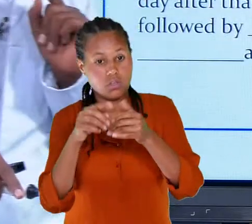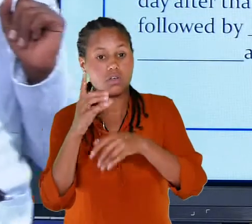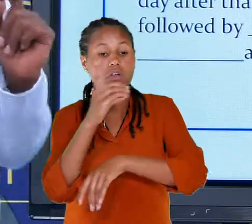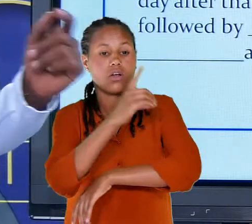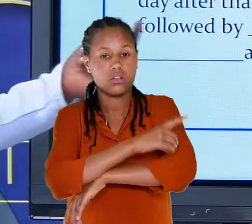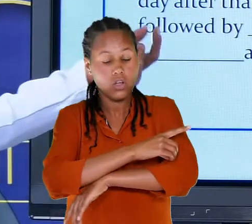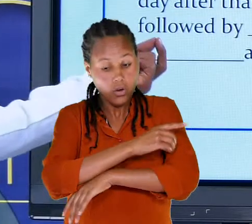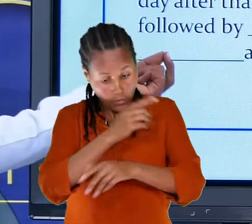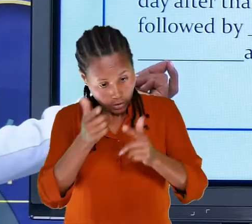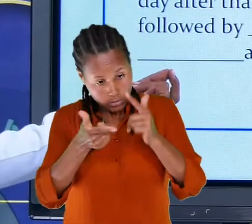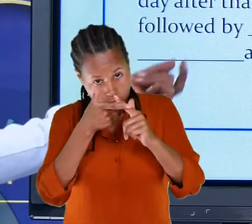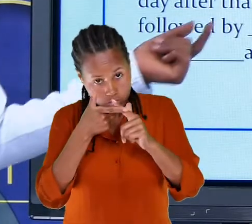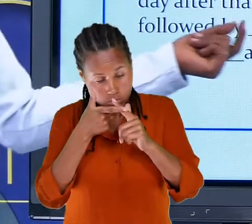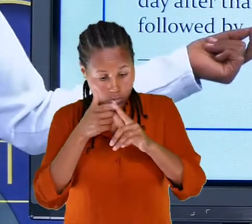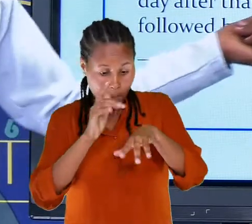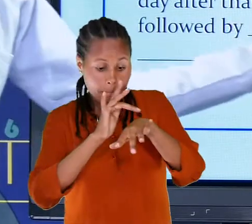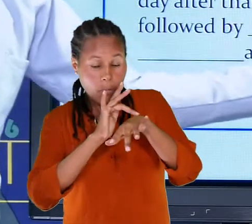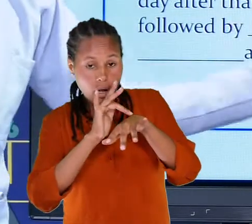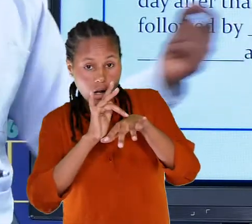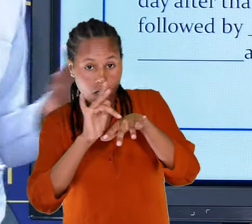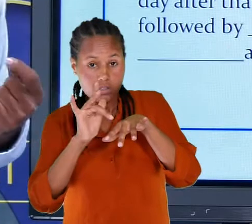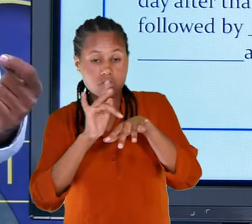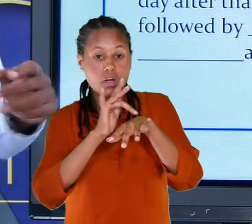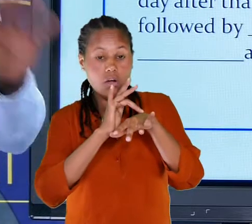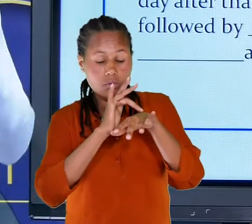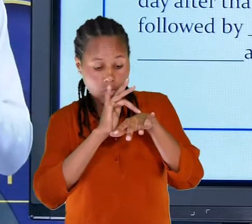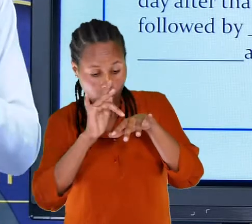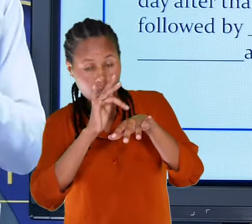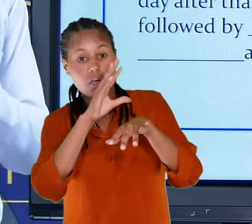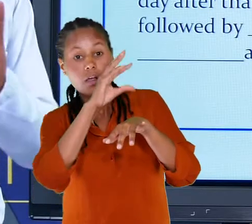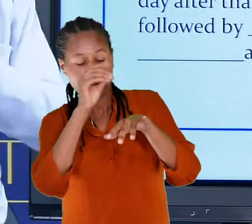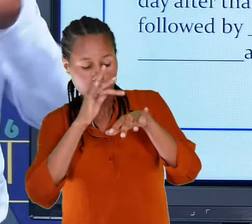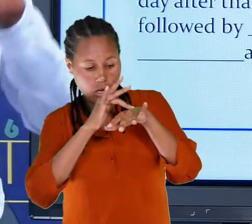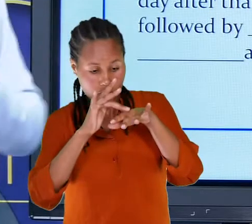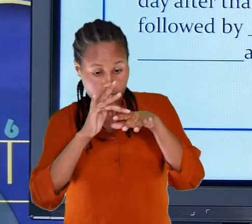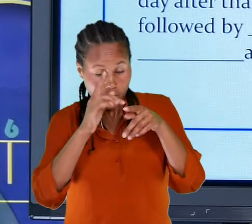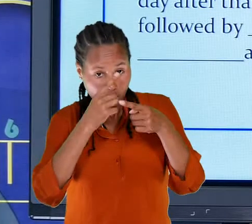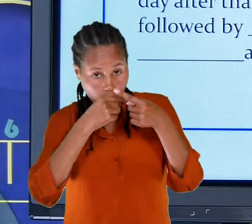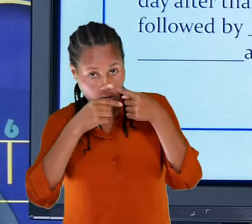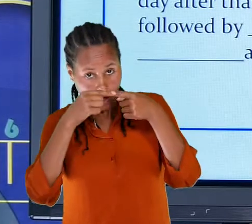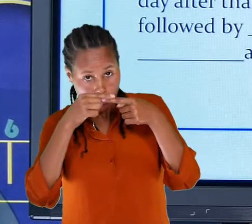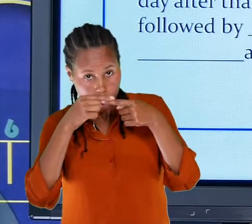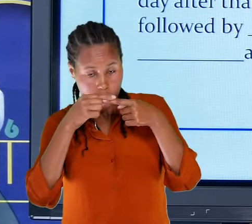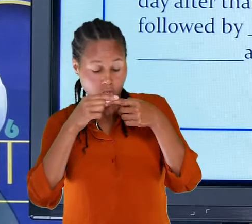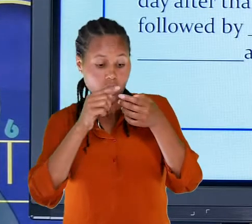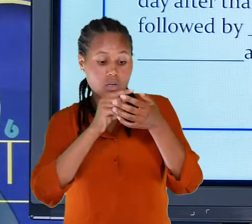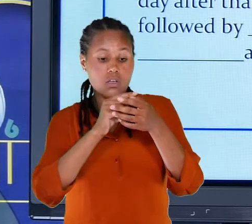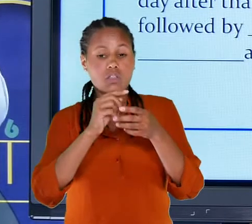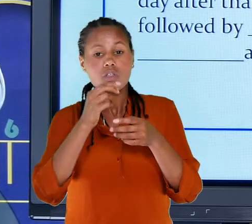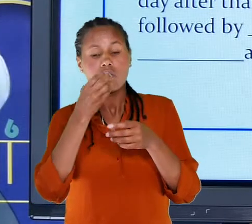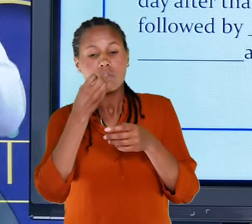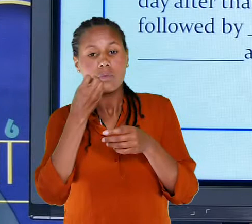Next, blank and the blank comes. They are weekends. They